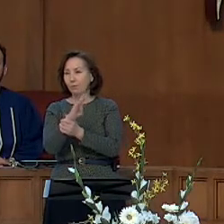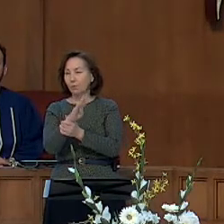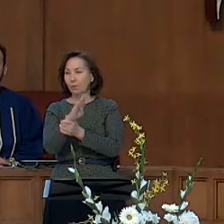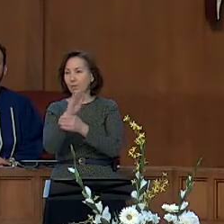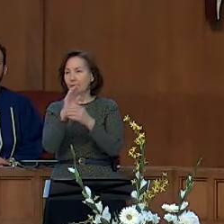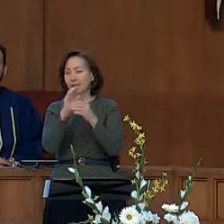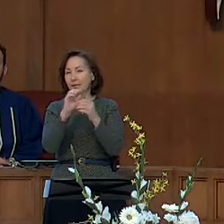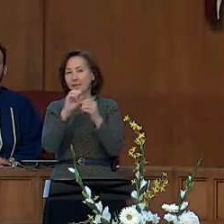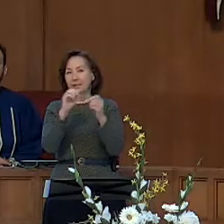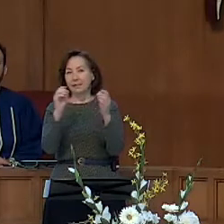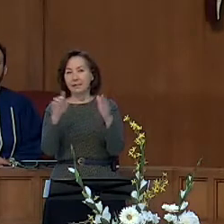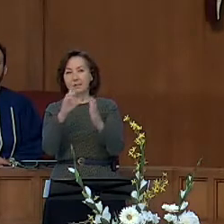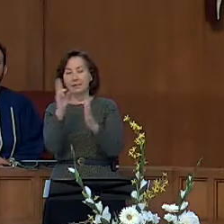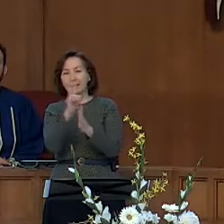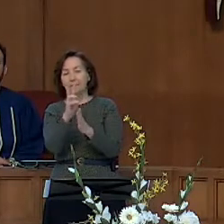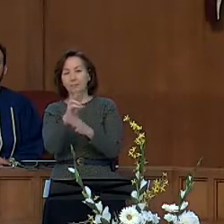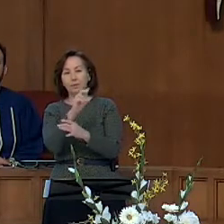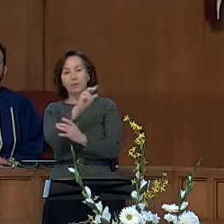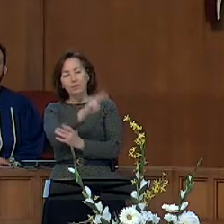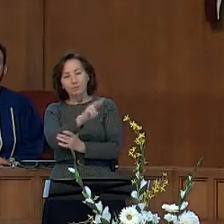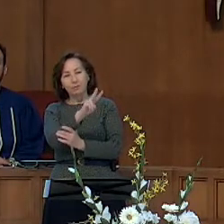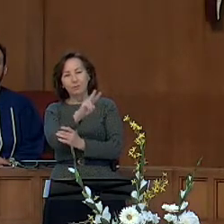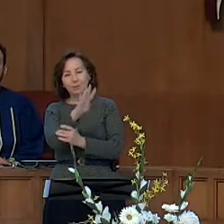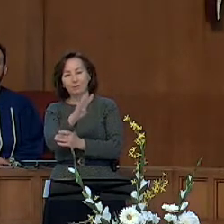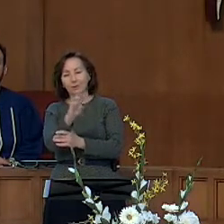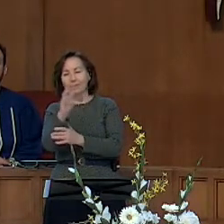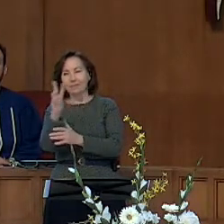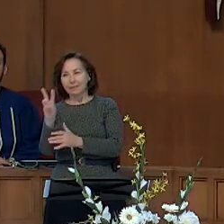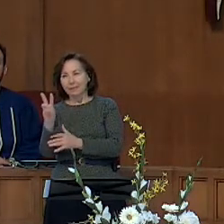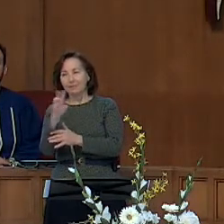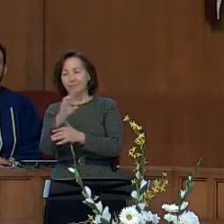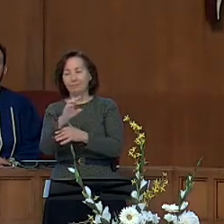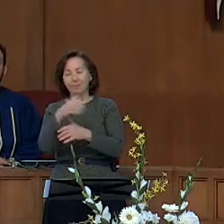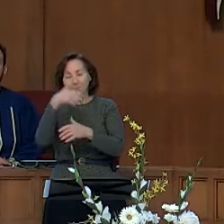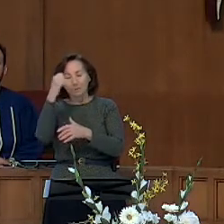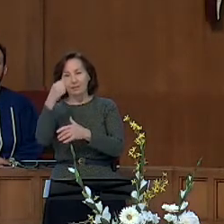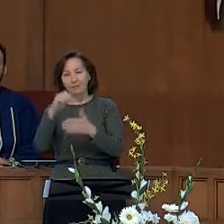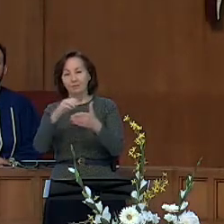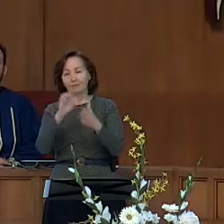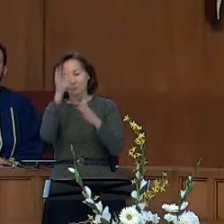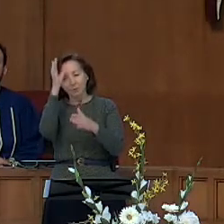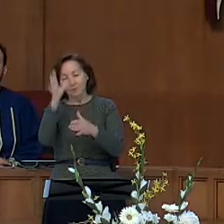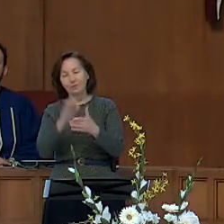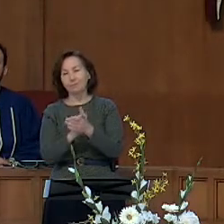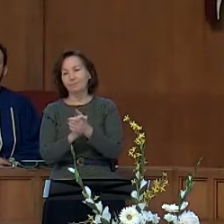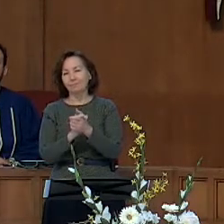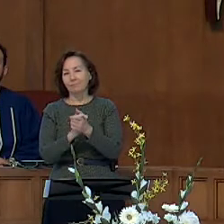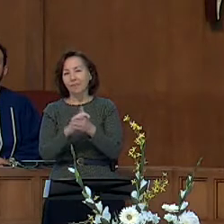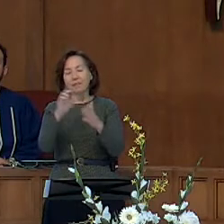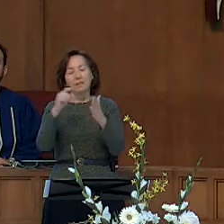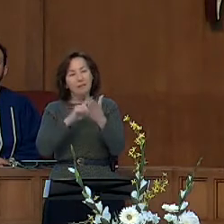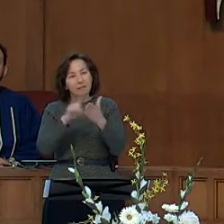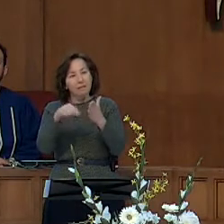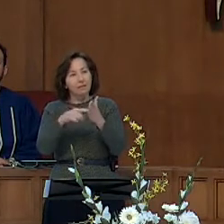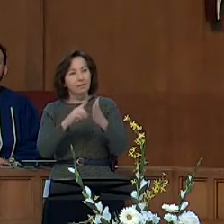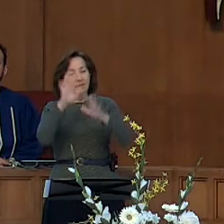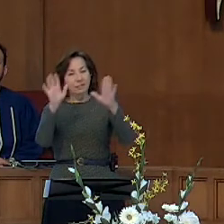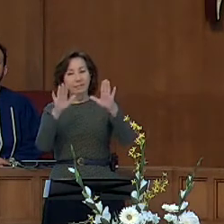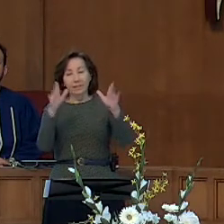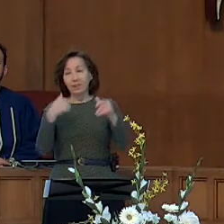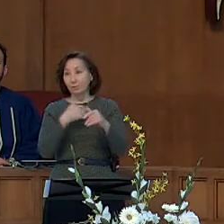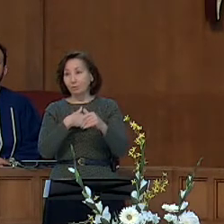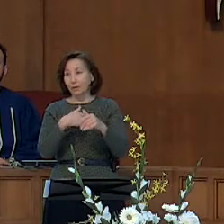want to do everything we can to be better fathers. And so please join us for that. This Sunday, of course, we have